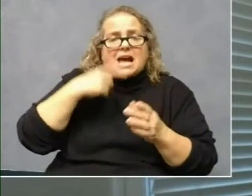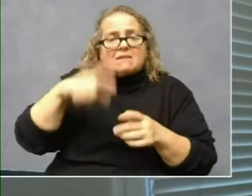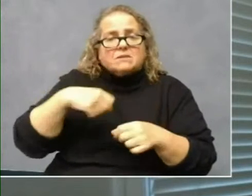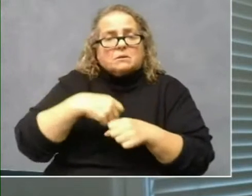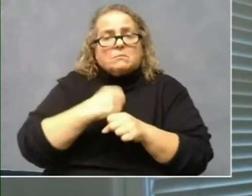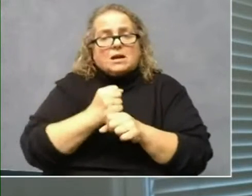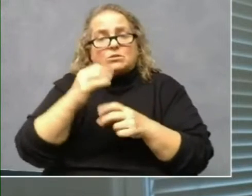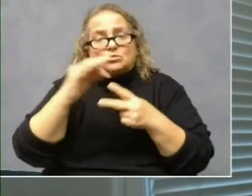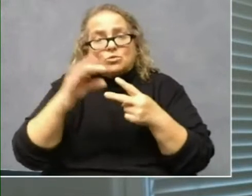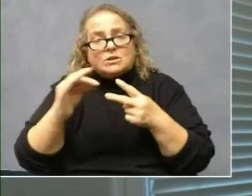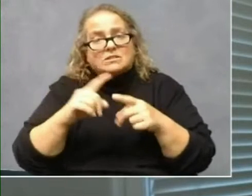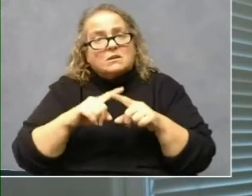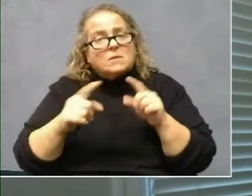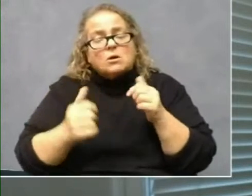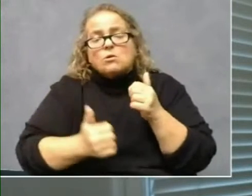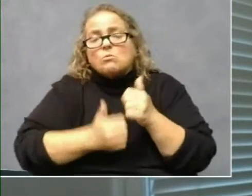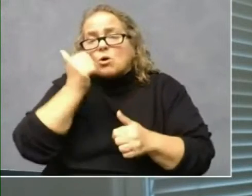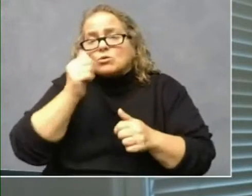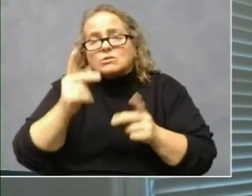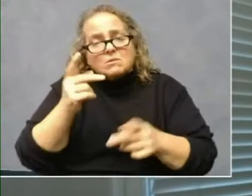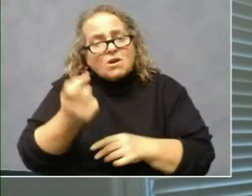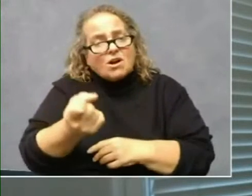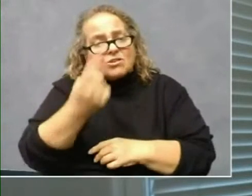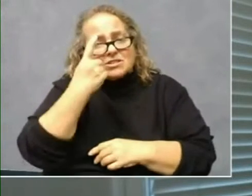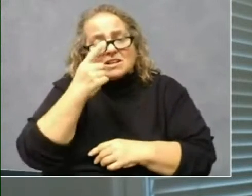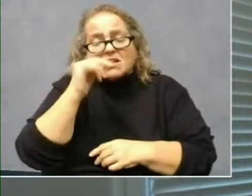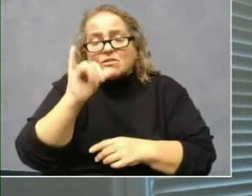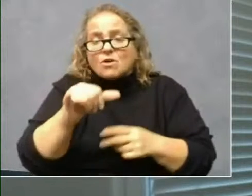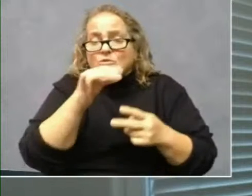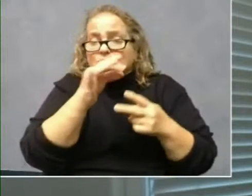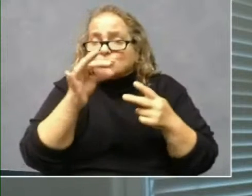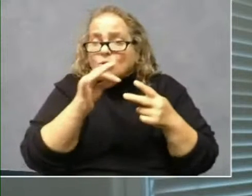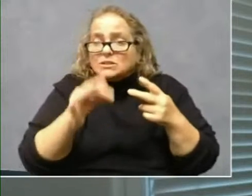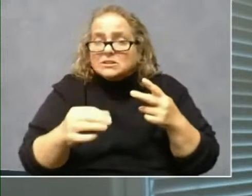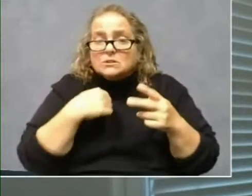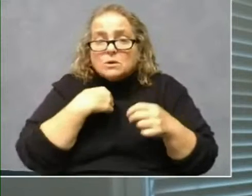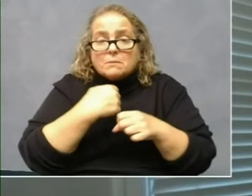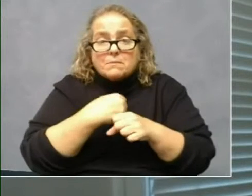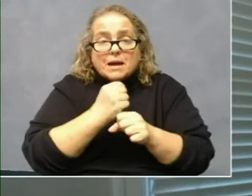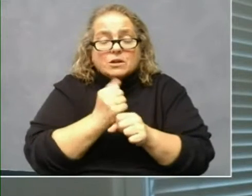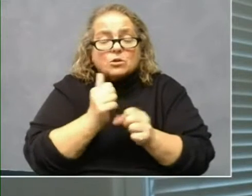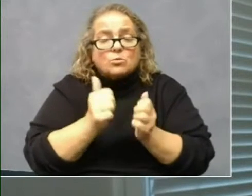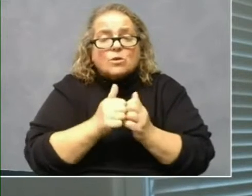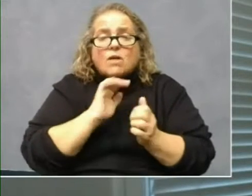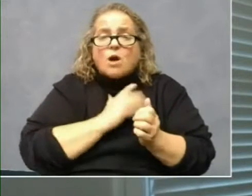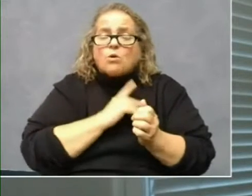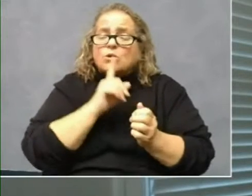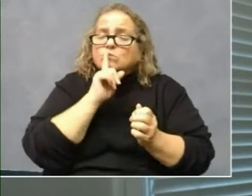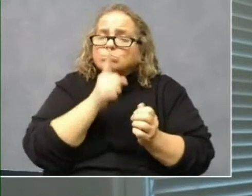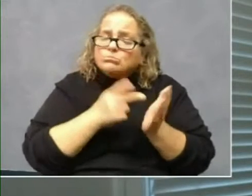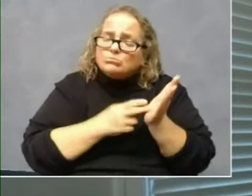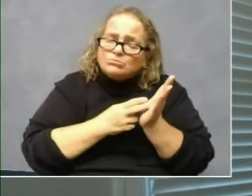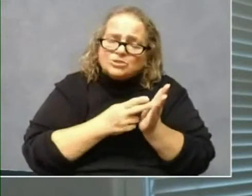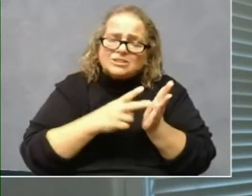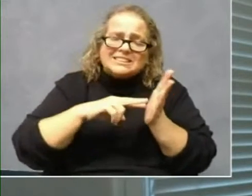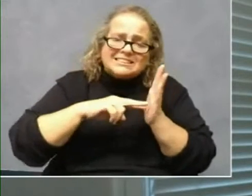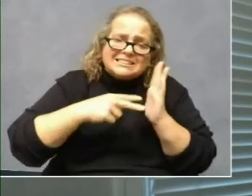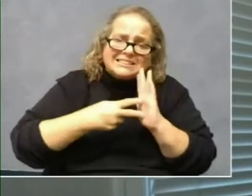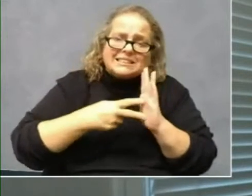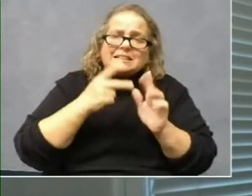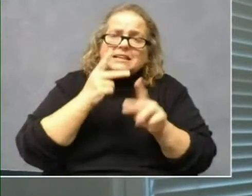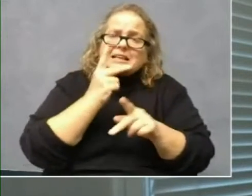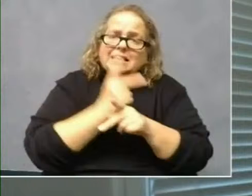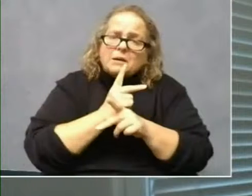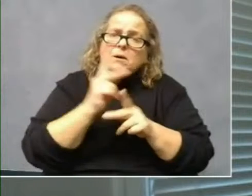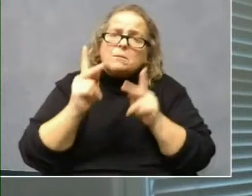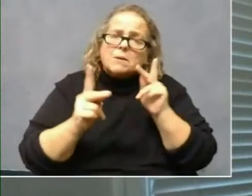vast majority of people understand that these choices were made with pure intent and the effort to try to help keep people safe so that we can then